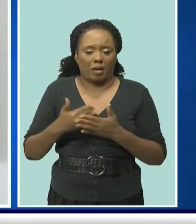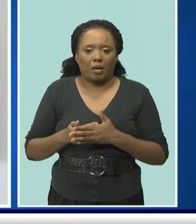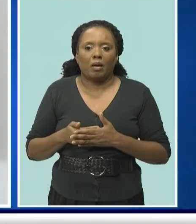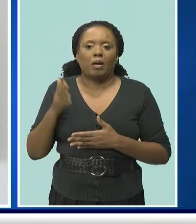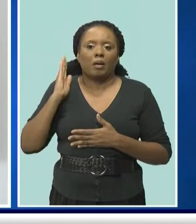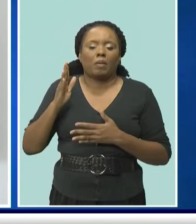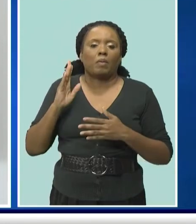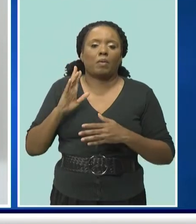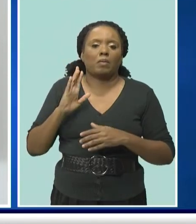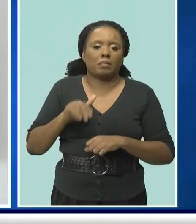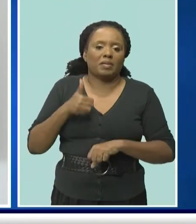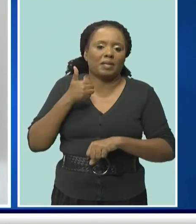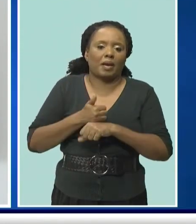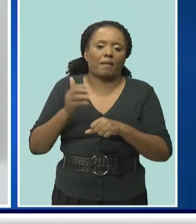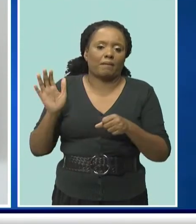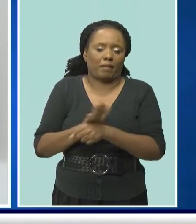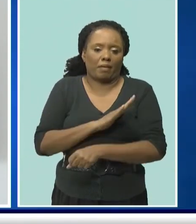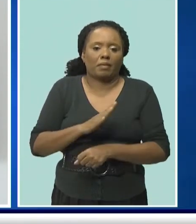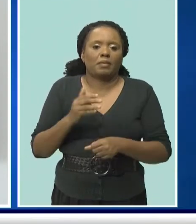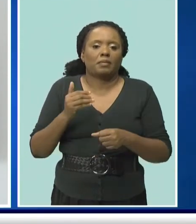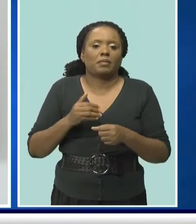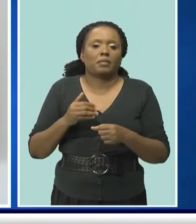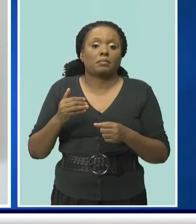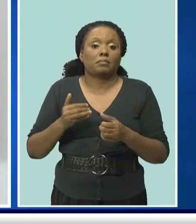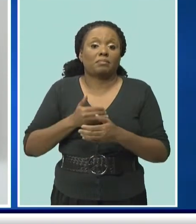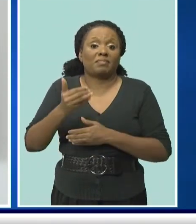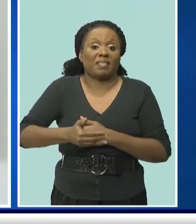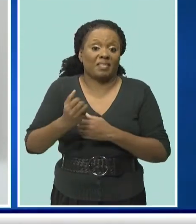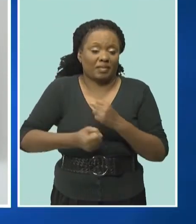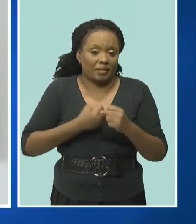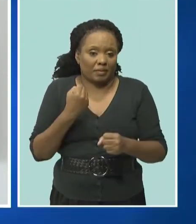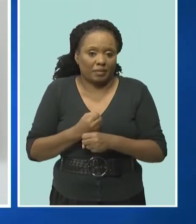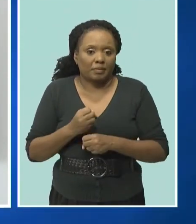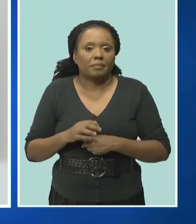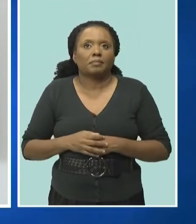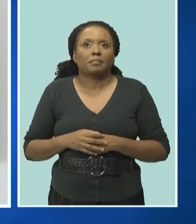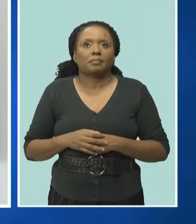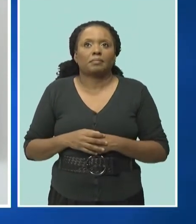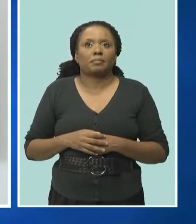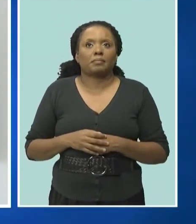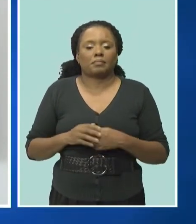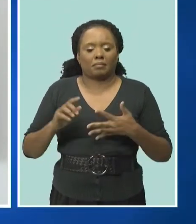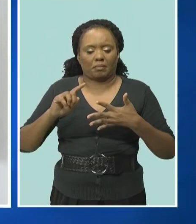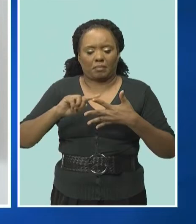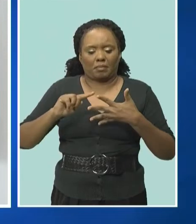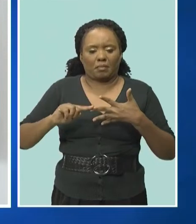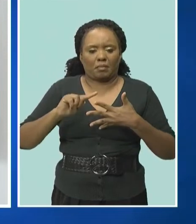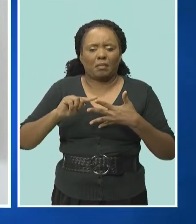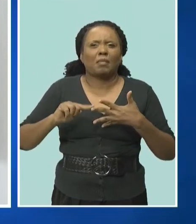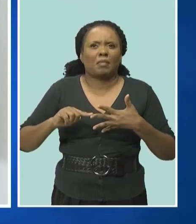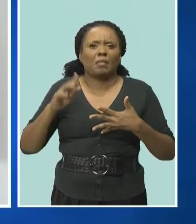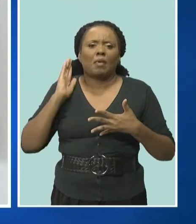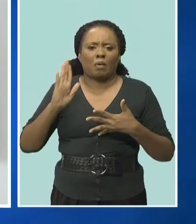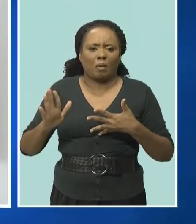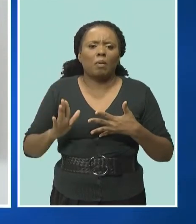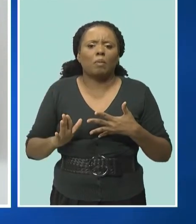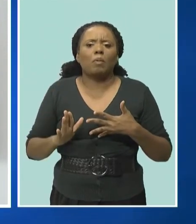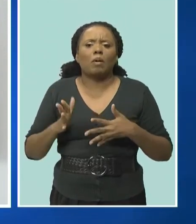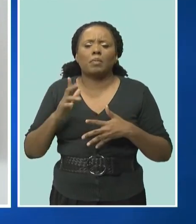New Year. We would expect the Urgent Care and iMart to be operational by then. They're doing the finishing touches right now.